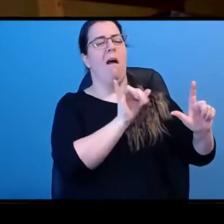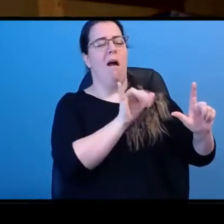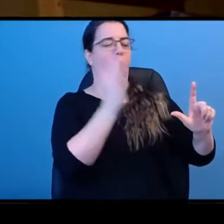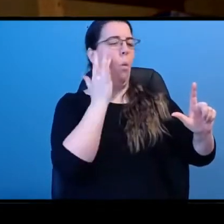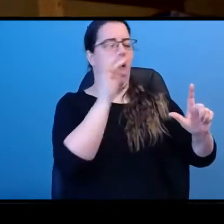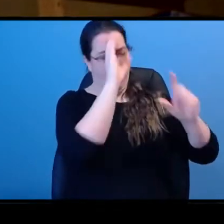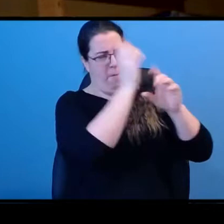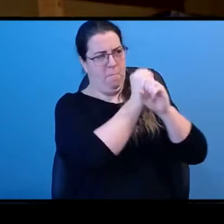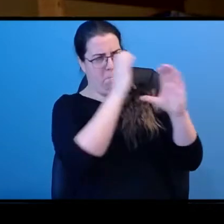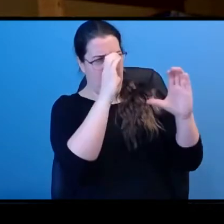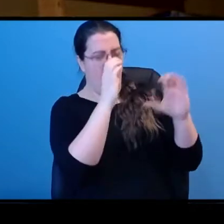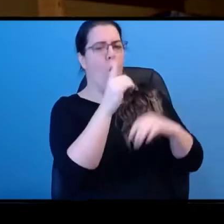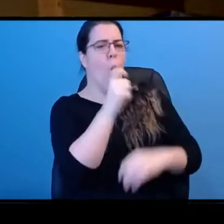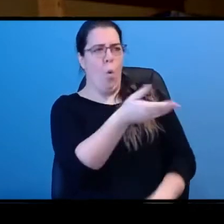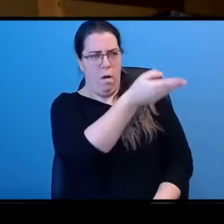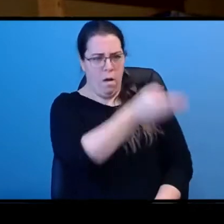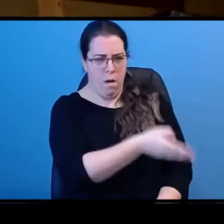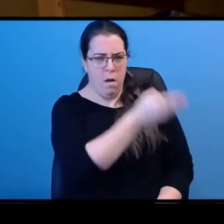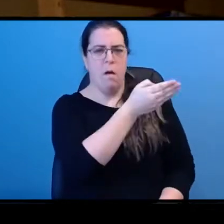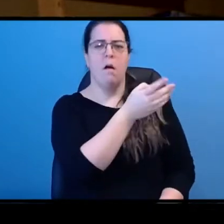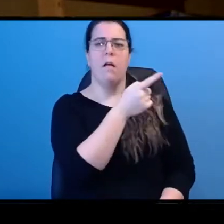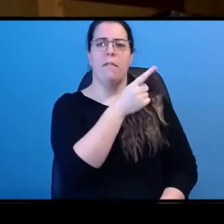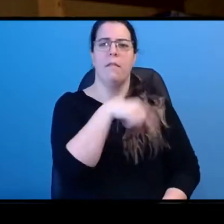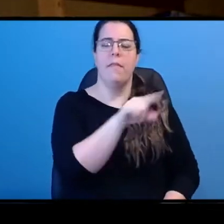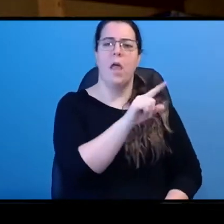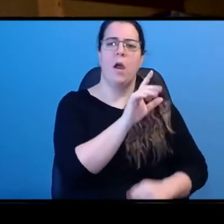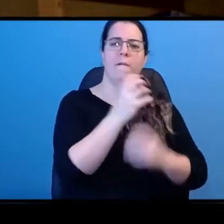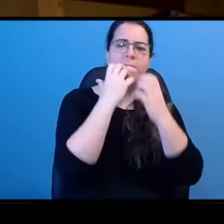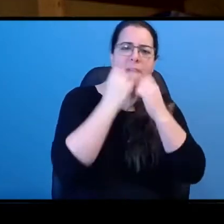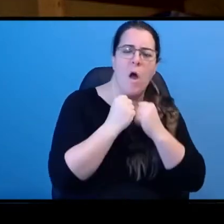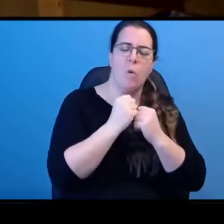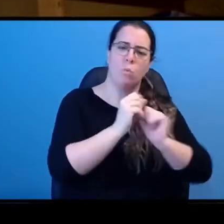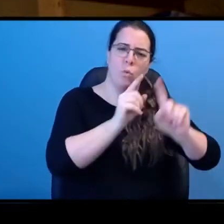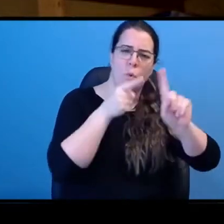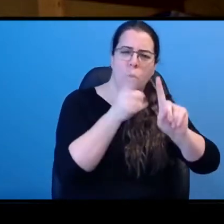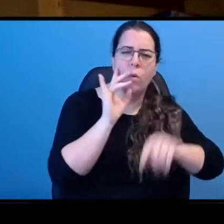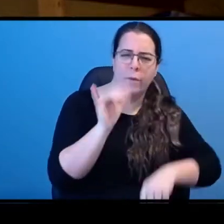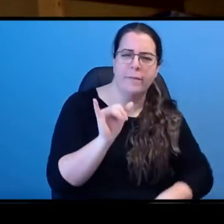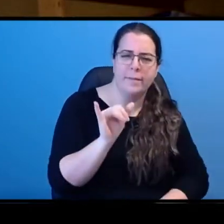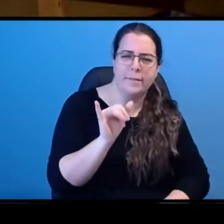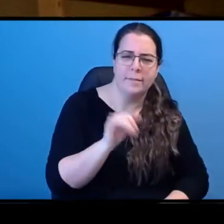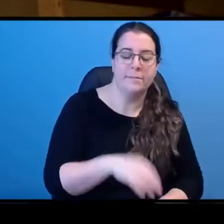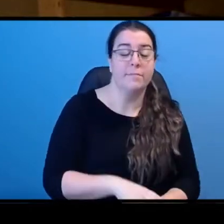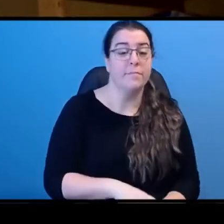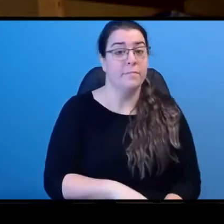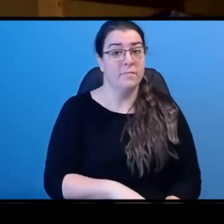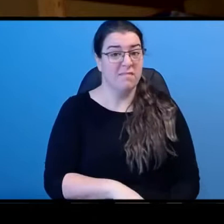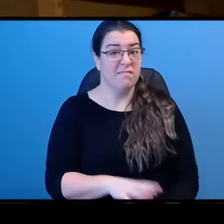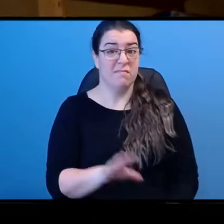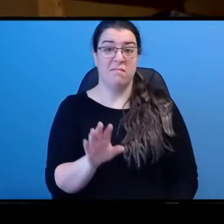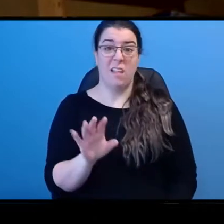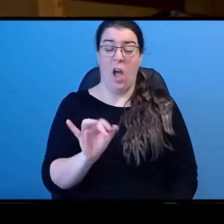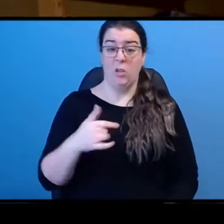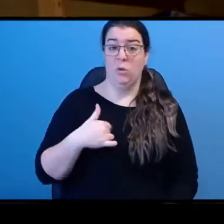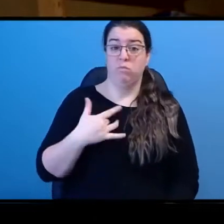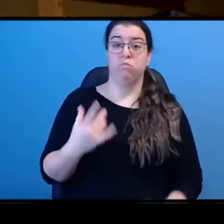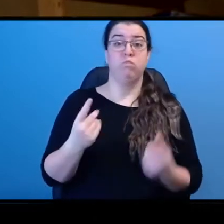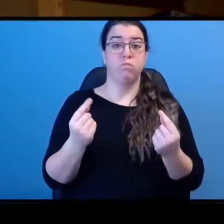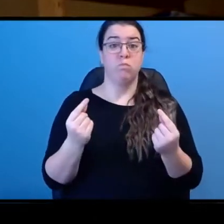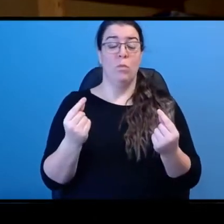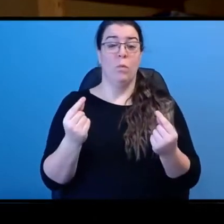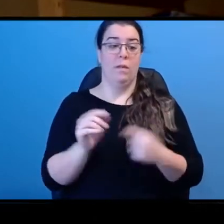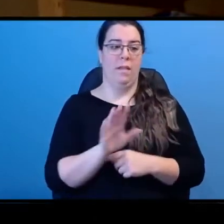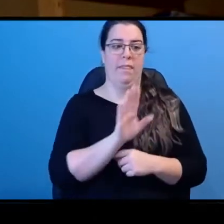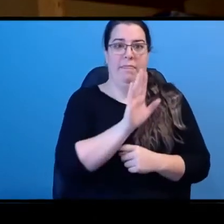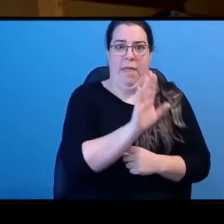someone, but if you are able to handwrite a written list and actually rewrite the guidelines yourself, word for word,